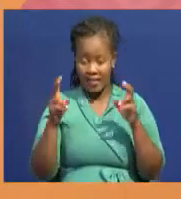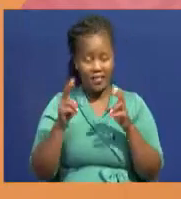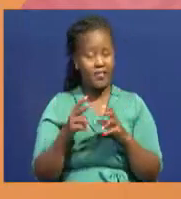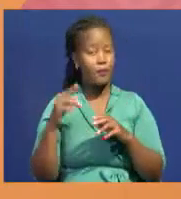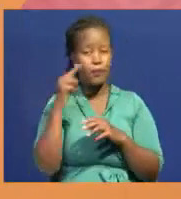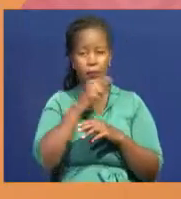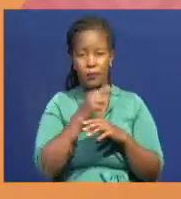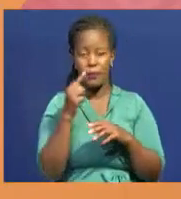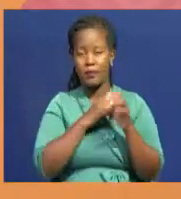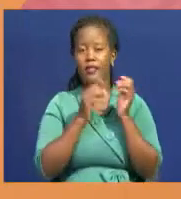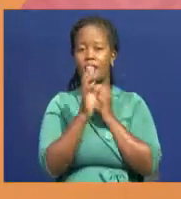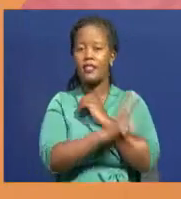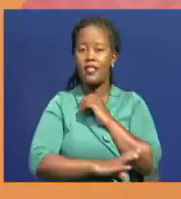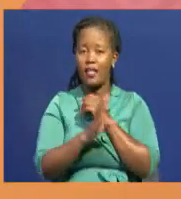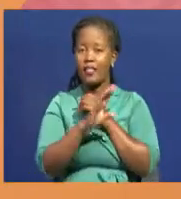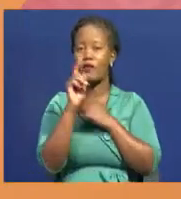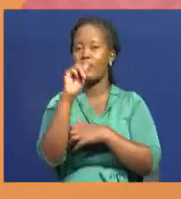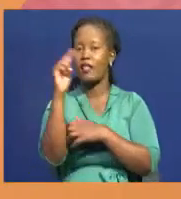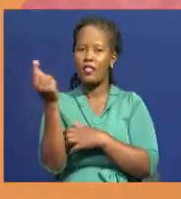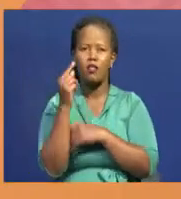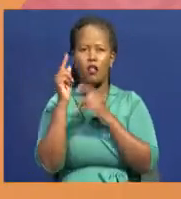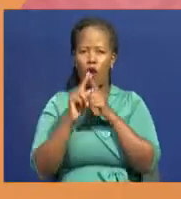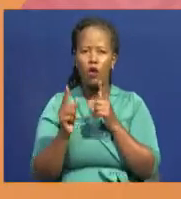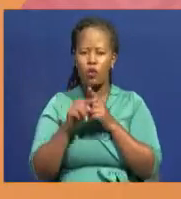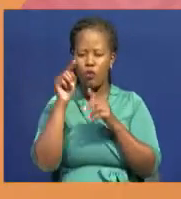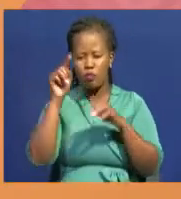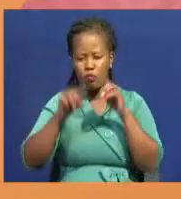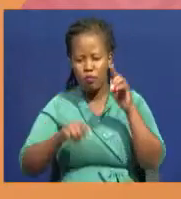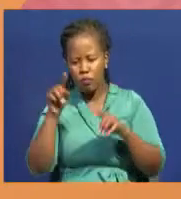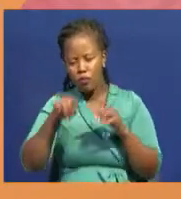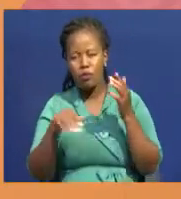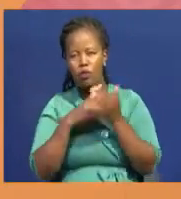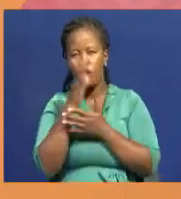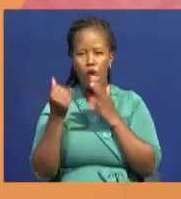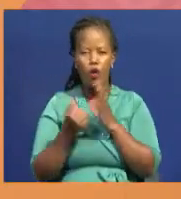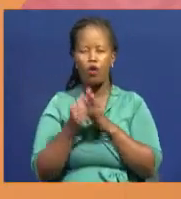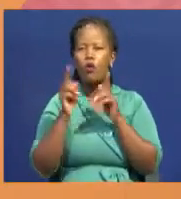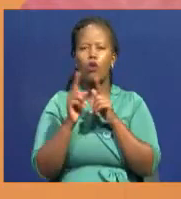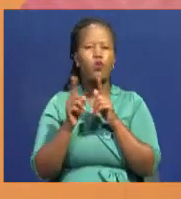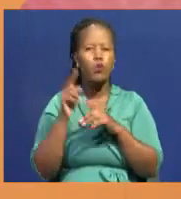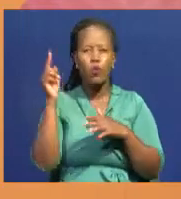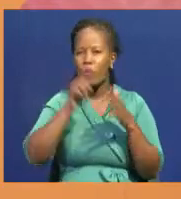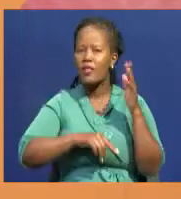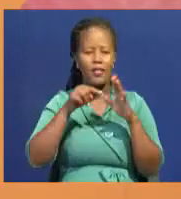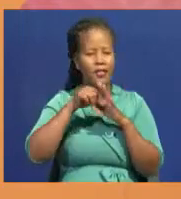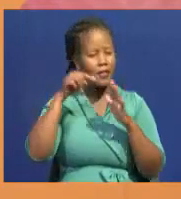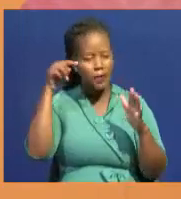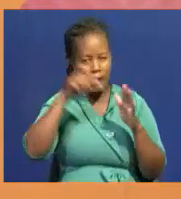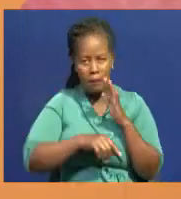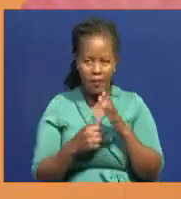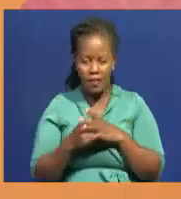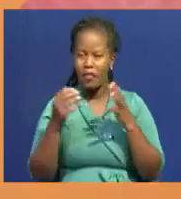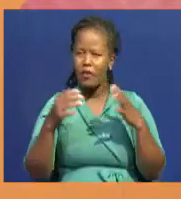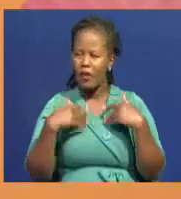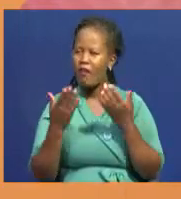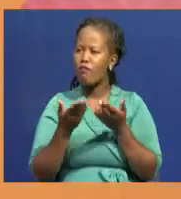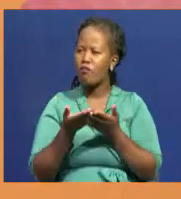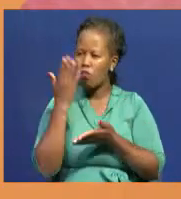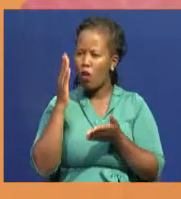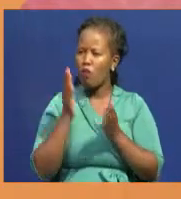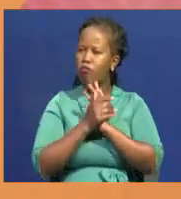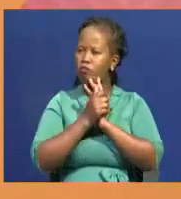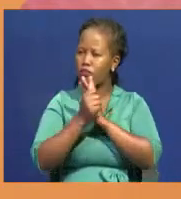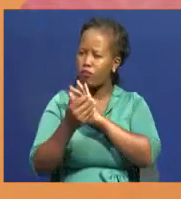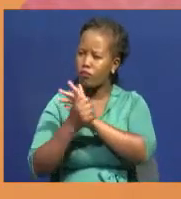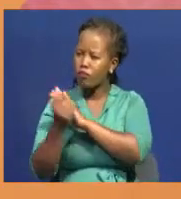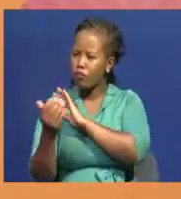Kenya, and we are going to break down all this and what exactly it entails to have more skills in